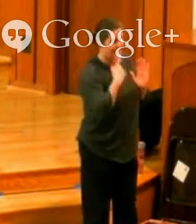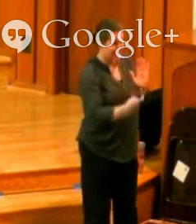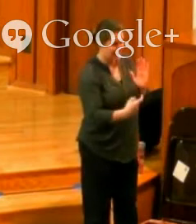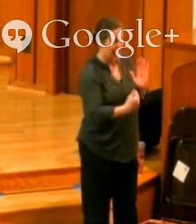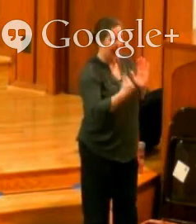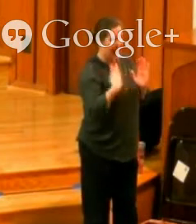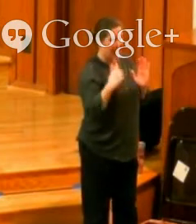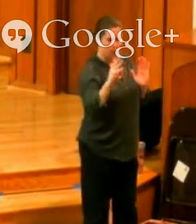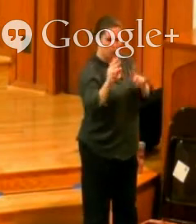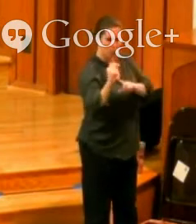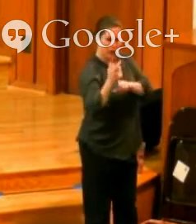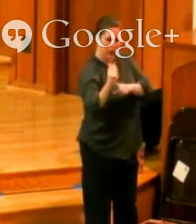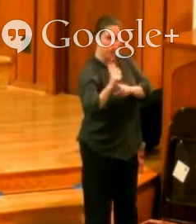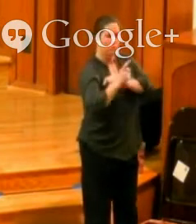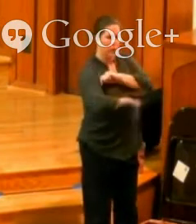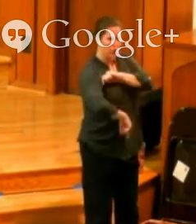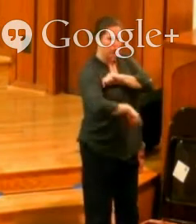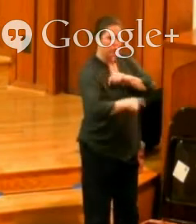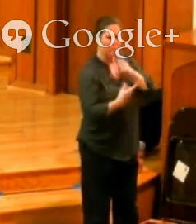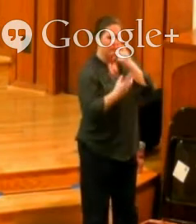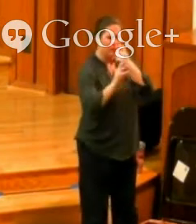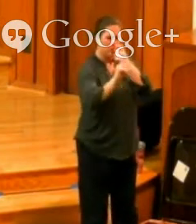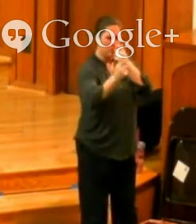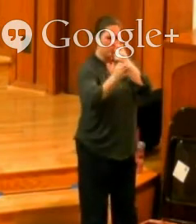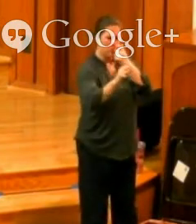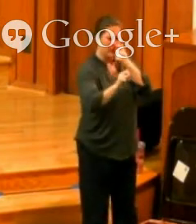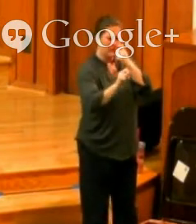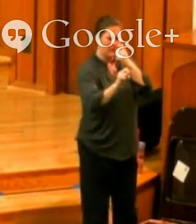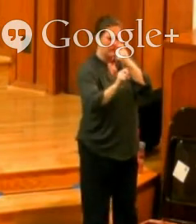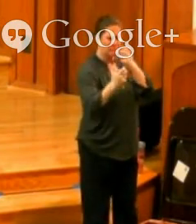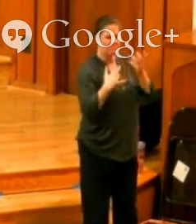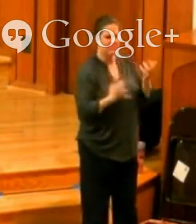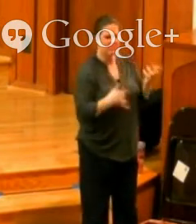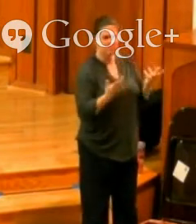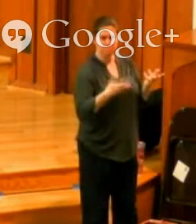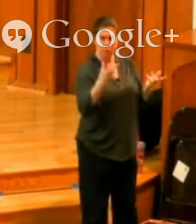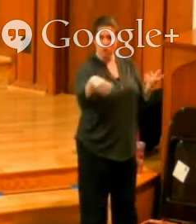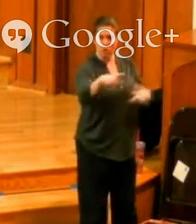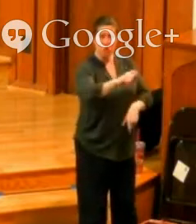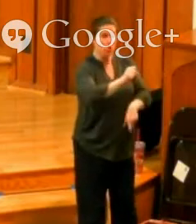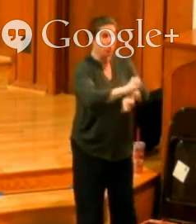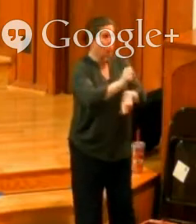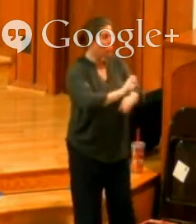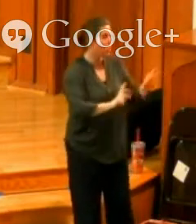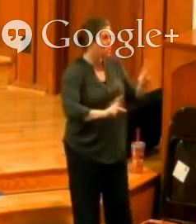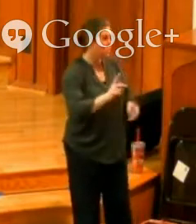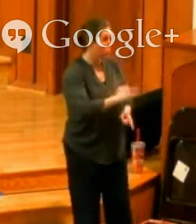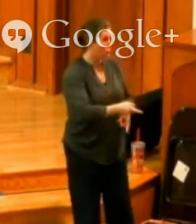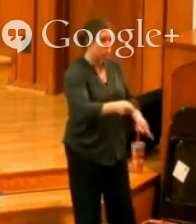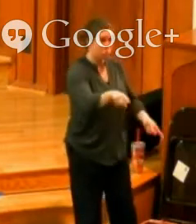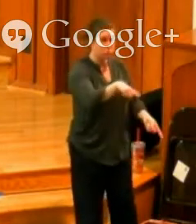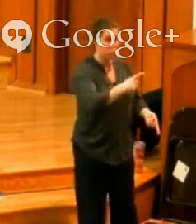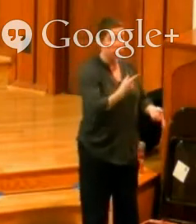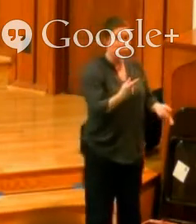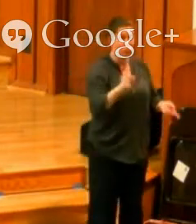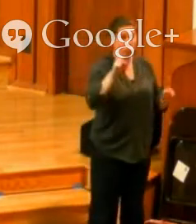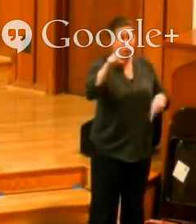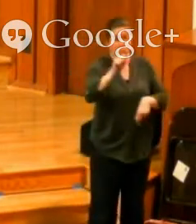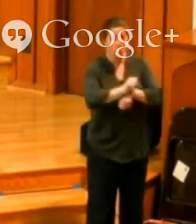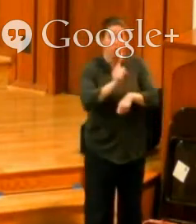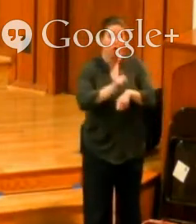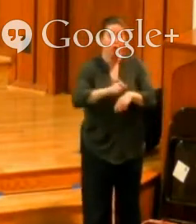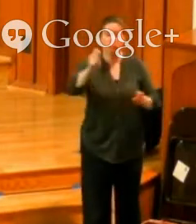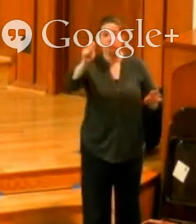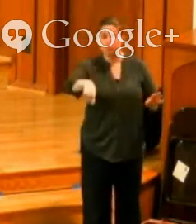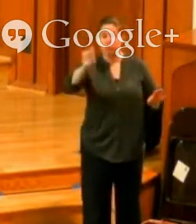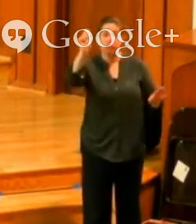has wages. Now, what are wages usually? We're working people, right? When we go and punch the clock, when we go and do some